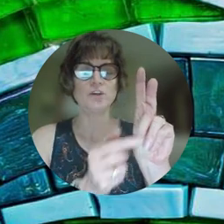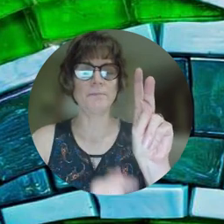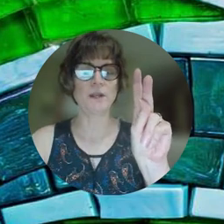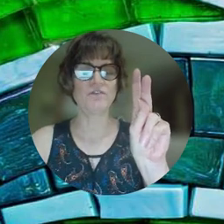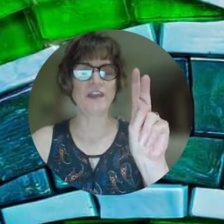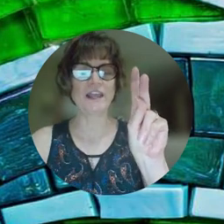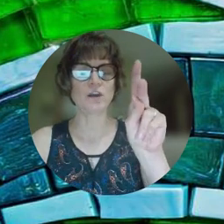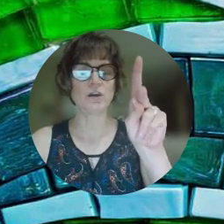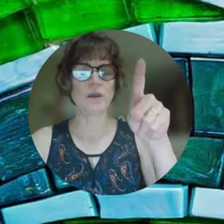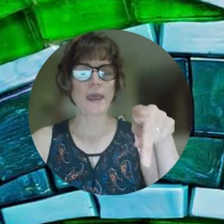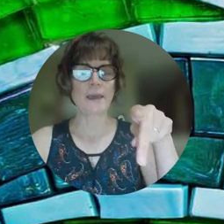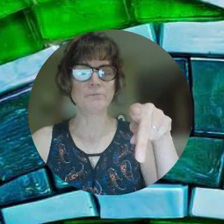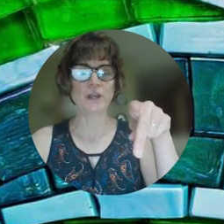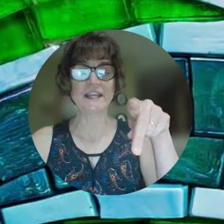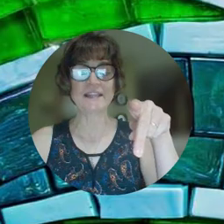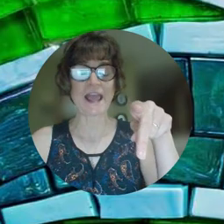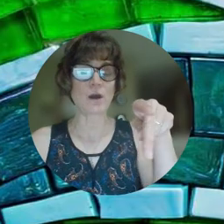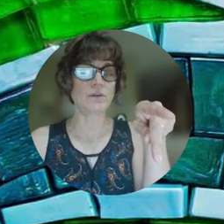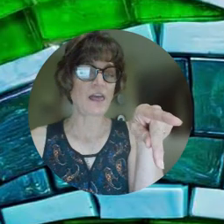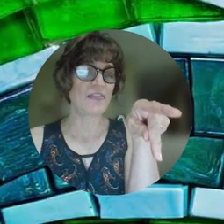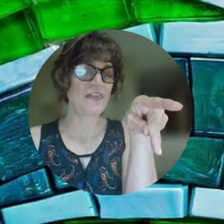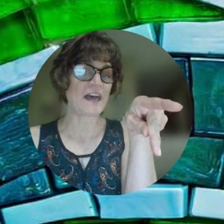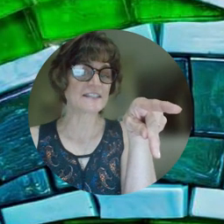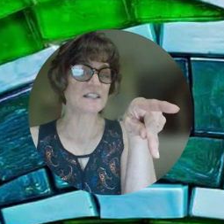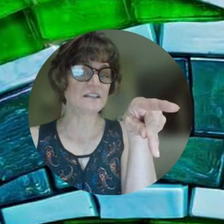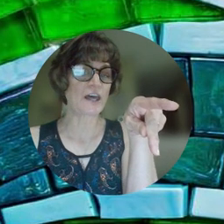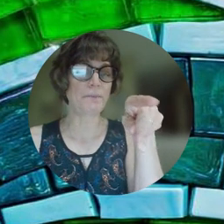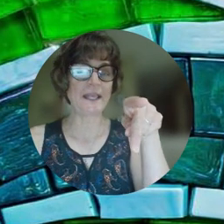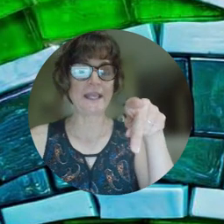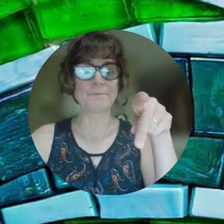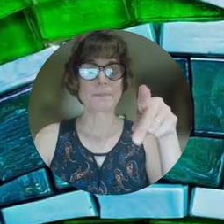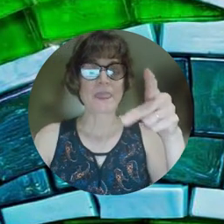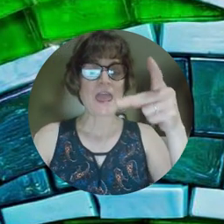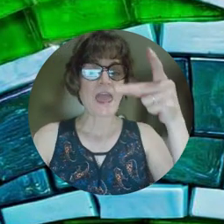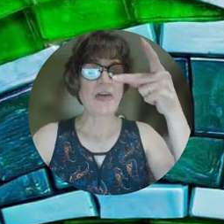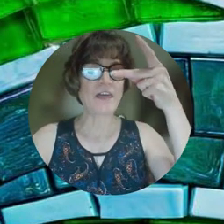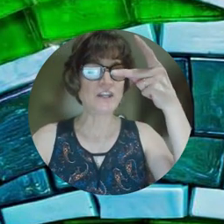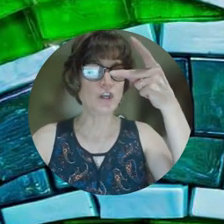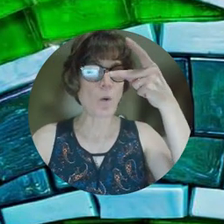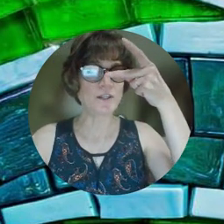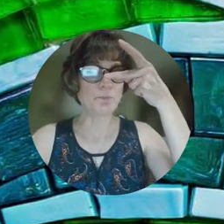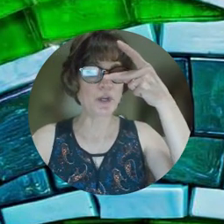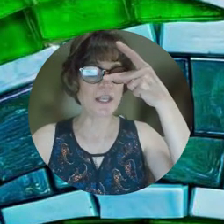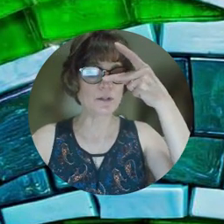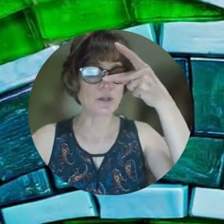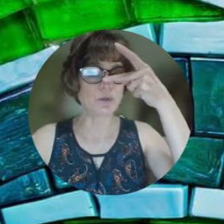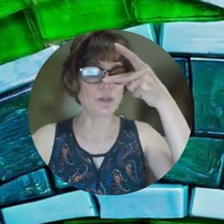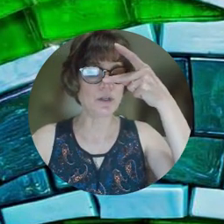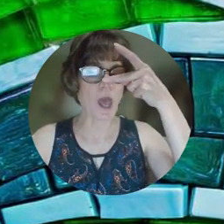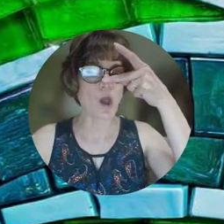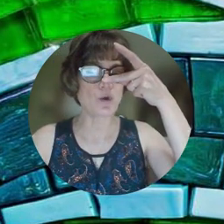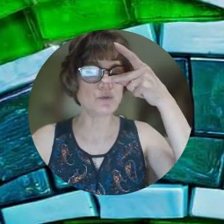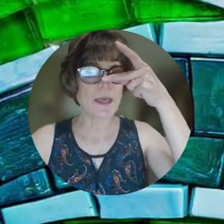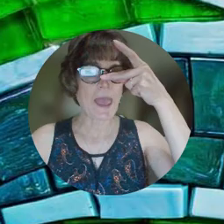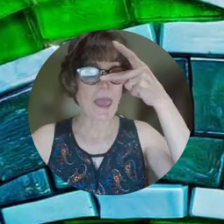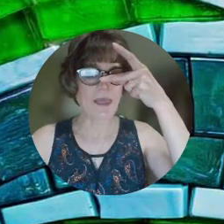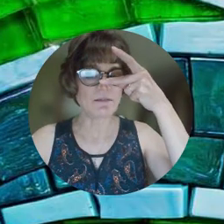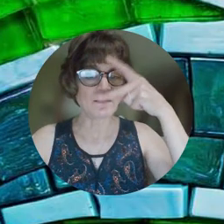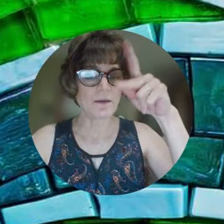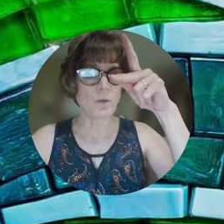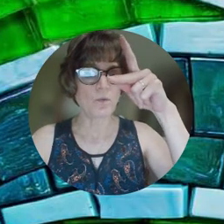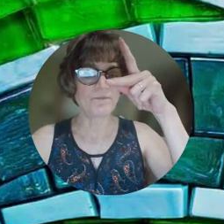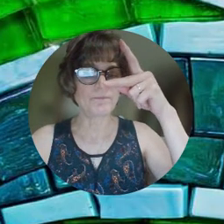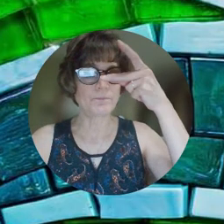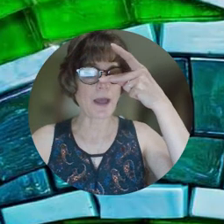it on your middle finger and bring it down. That's the letter P. And then you're going to bring it to your nose